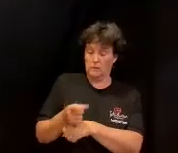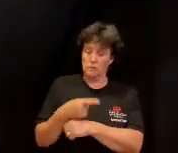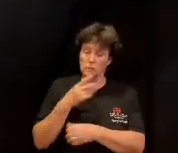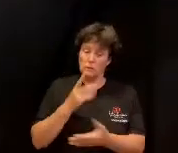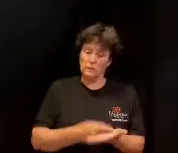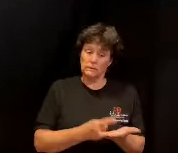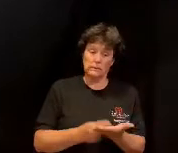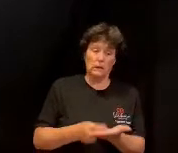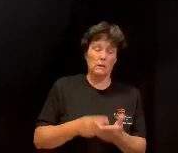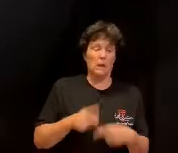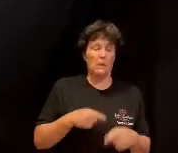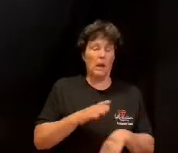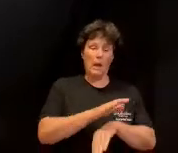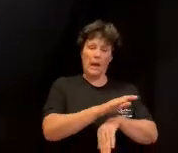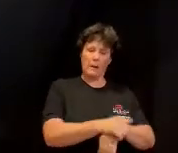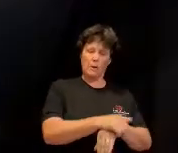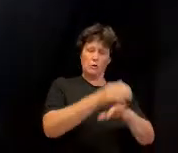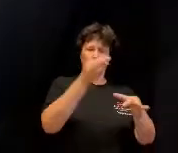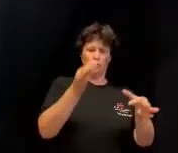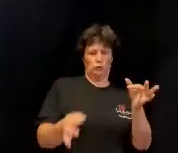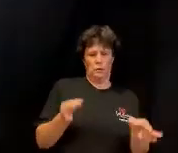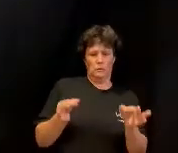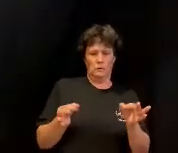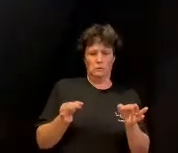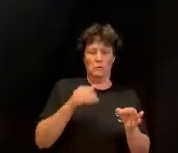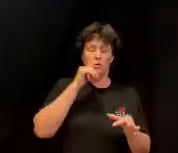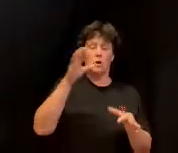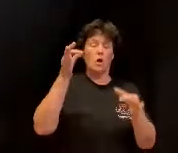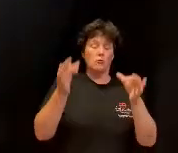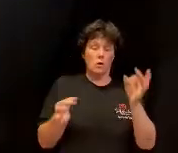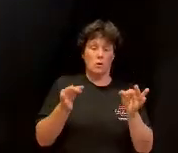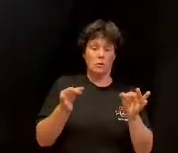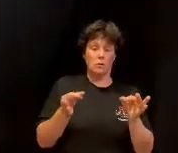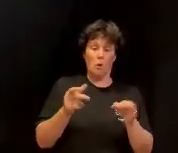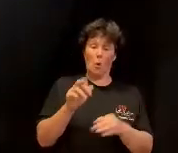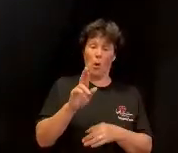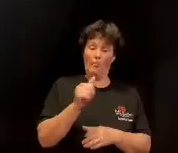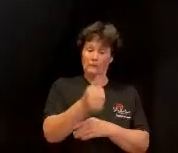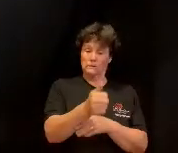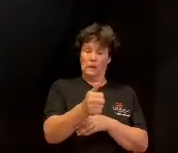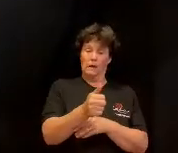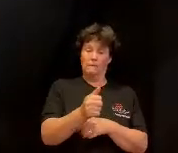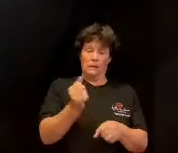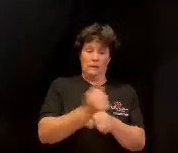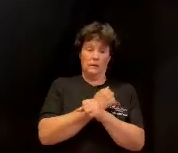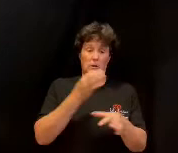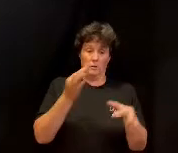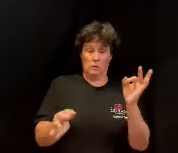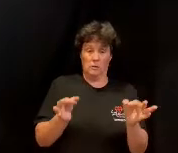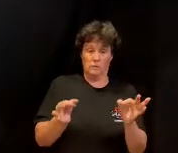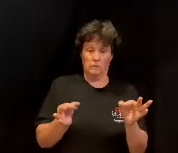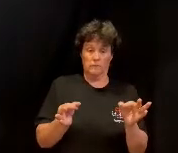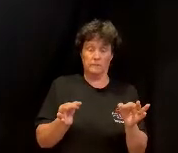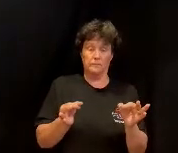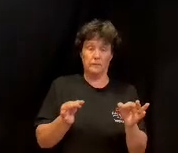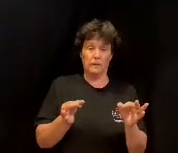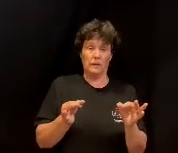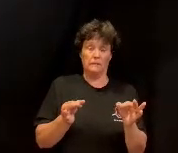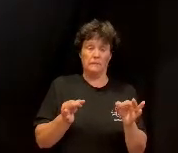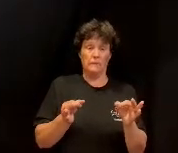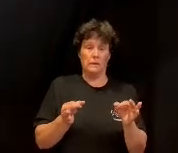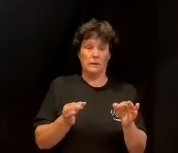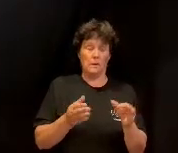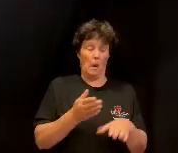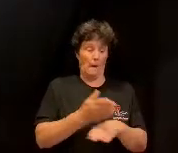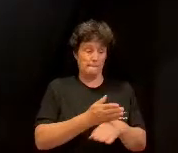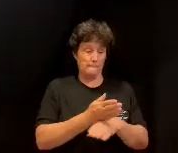saying? After he says, don't judge, lest you be judged, he goes in with this whole story about removing a board, that way you can